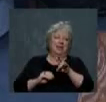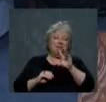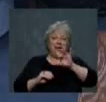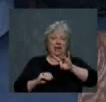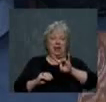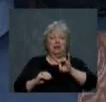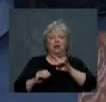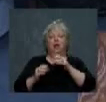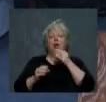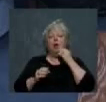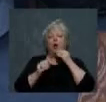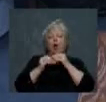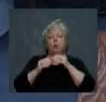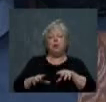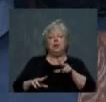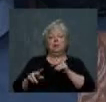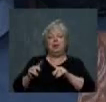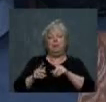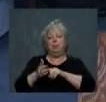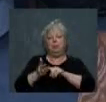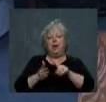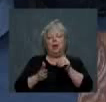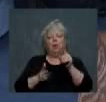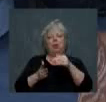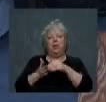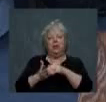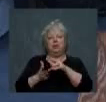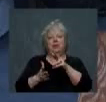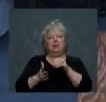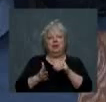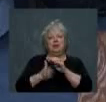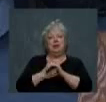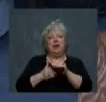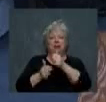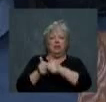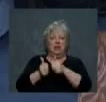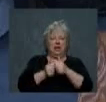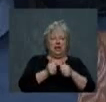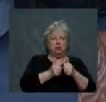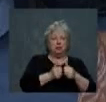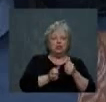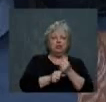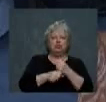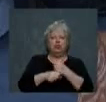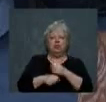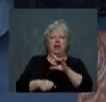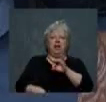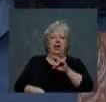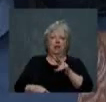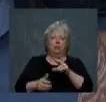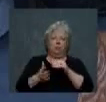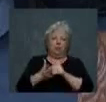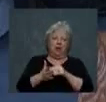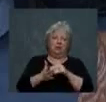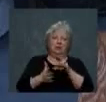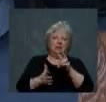78 homeless residents paying $1,060 each, thus generating